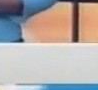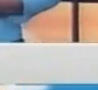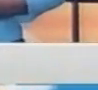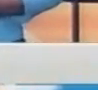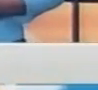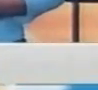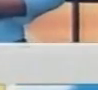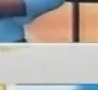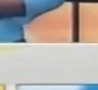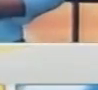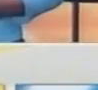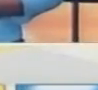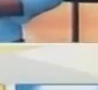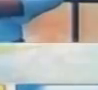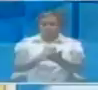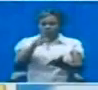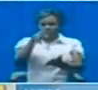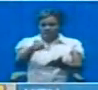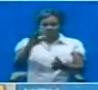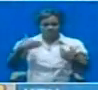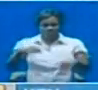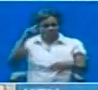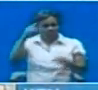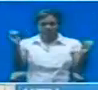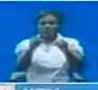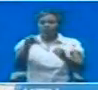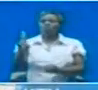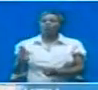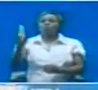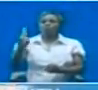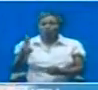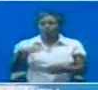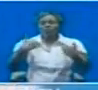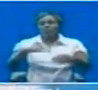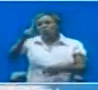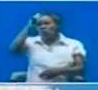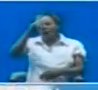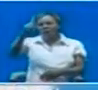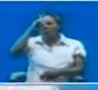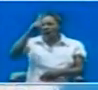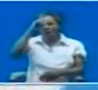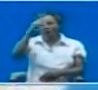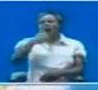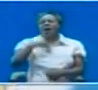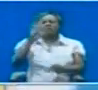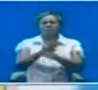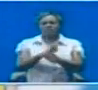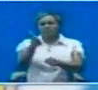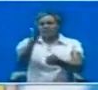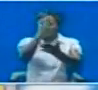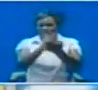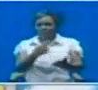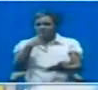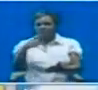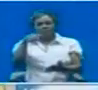Well, a really unprecedented move by Uhuru Kenyatta. He kept everyone guessing. There was a lot of speculation, some saying that